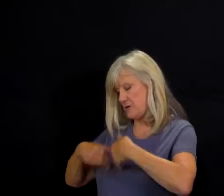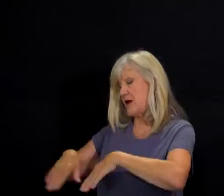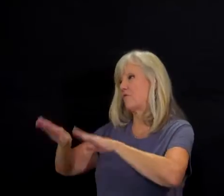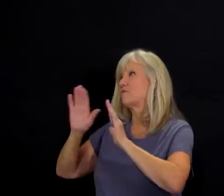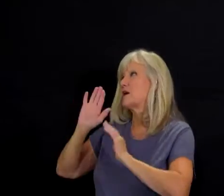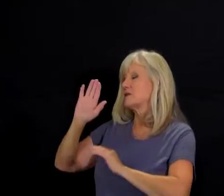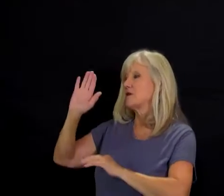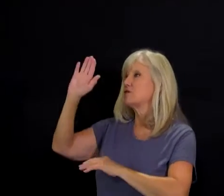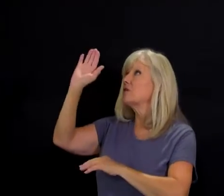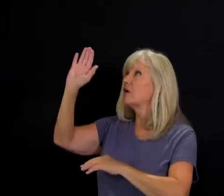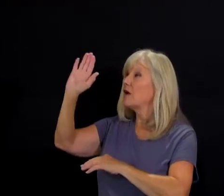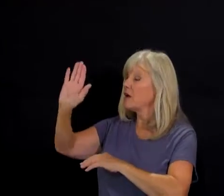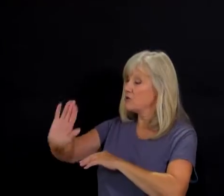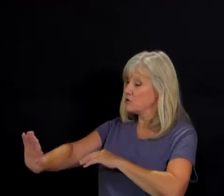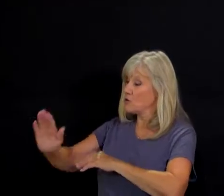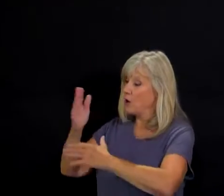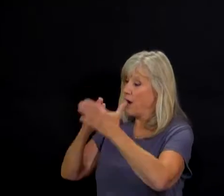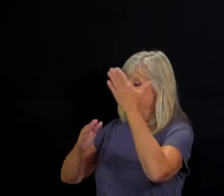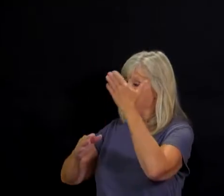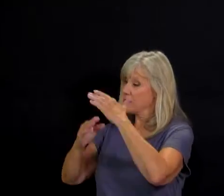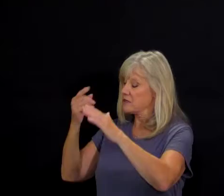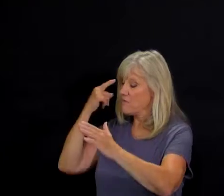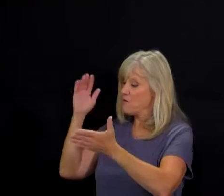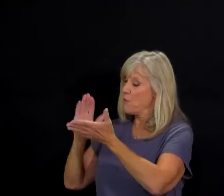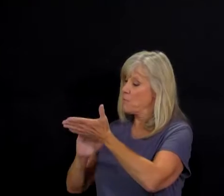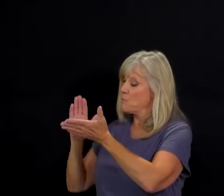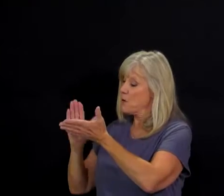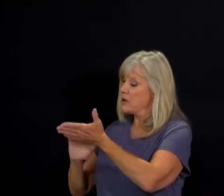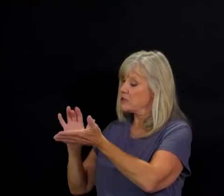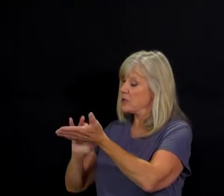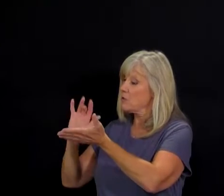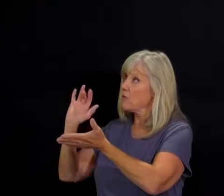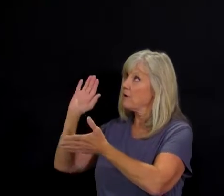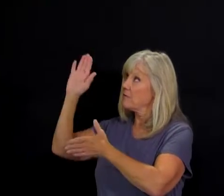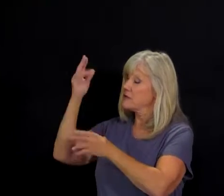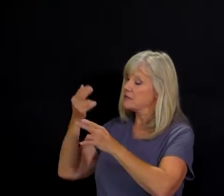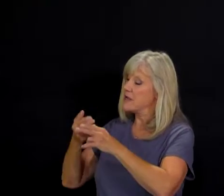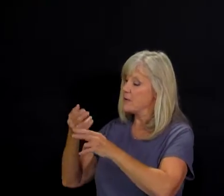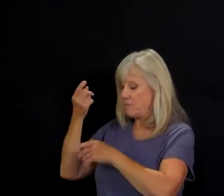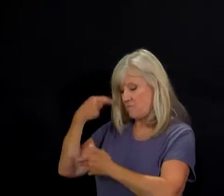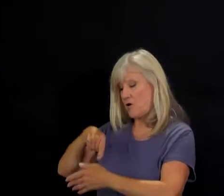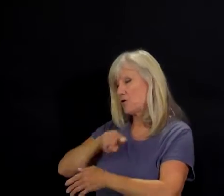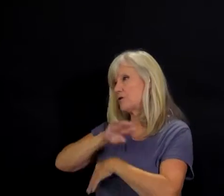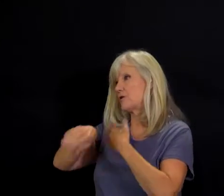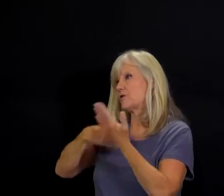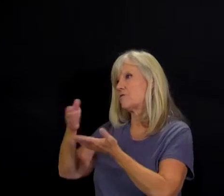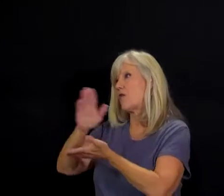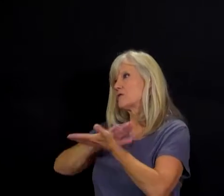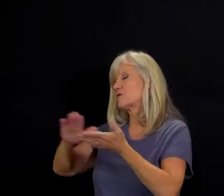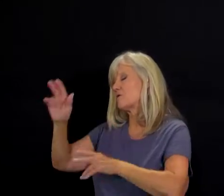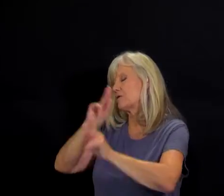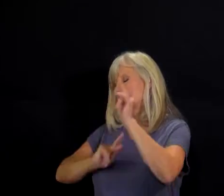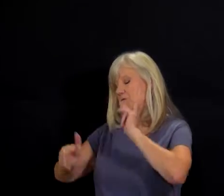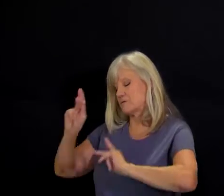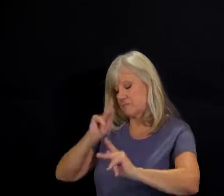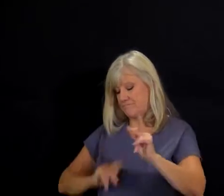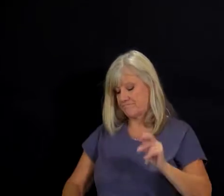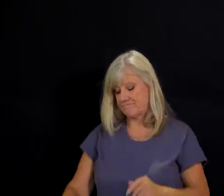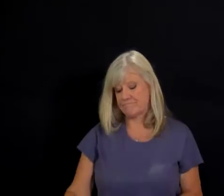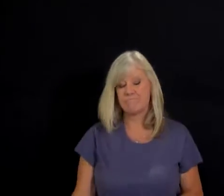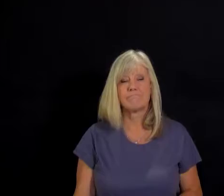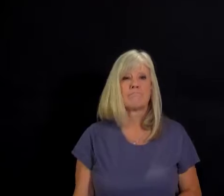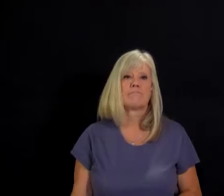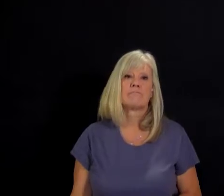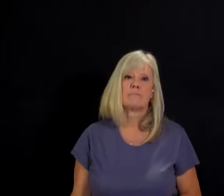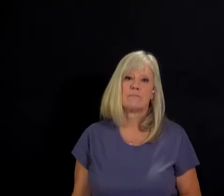the sacrifice at your hands for the praise and glory of his name, for our good and the good of all his holy church.